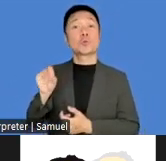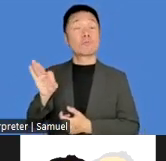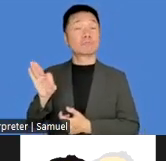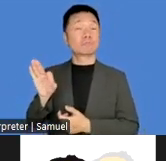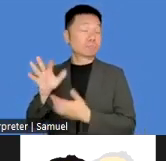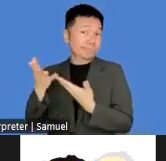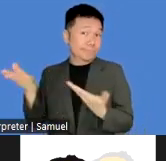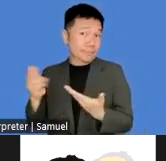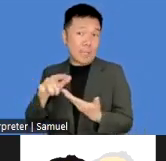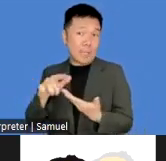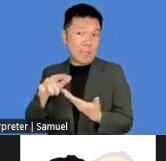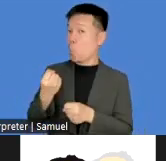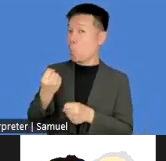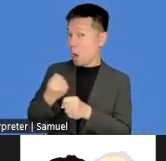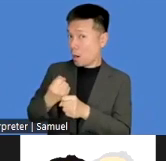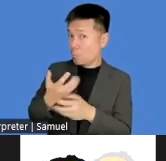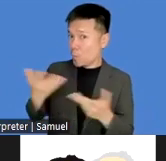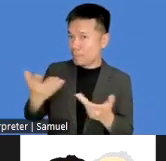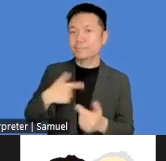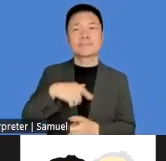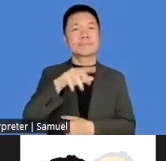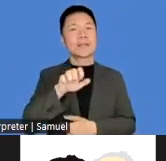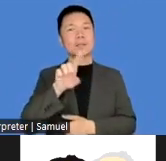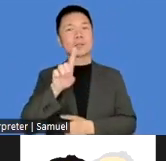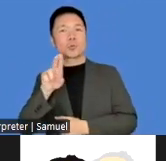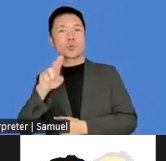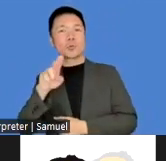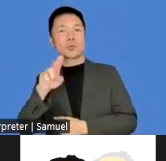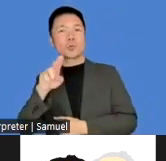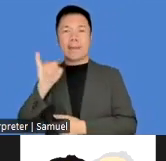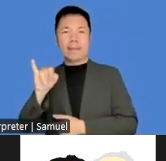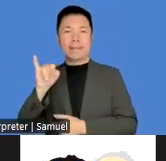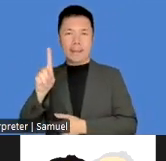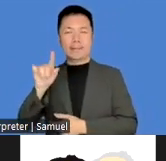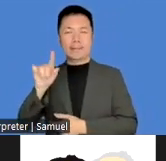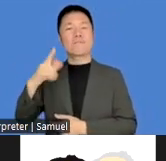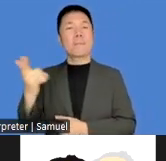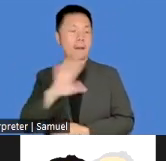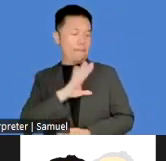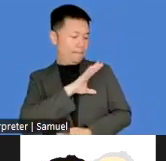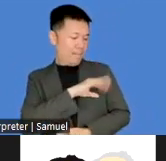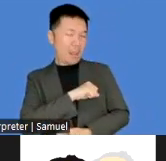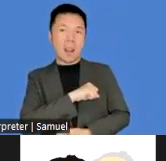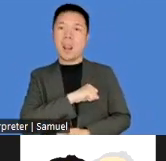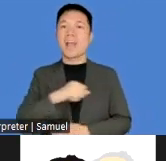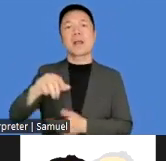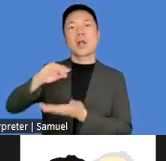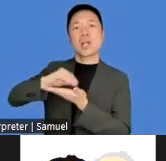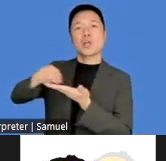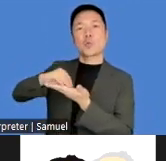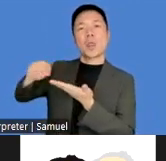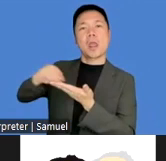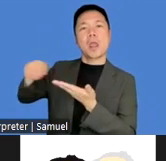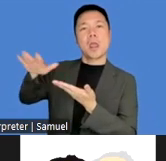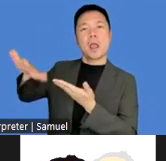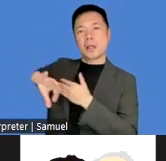Yusuf works with EducAid for the Palestine Country Office. Yusuf, please go ahead.